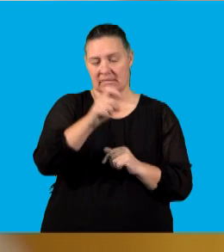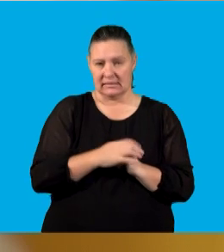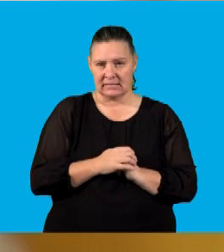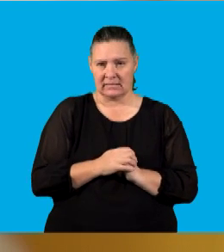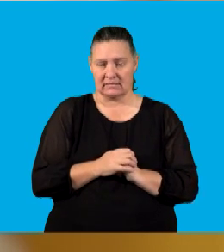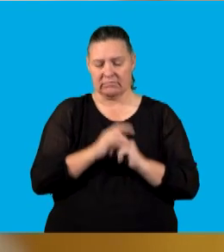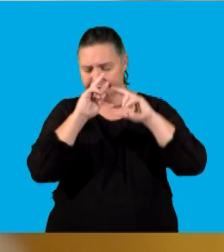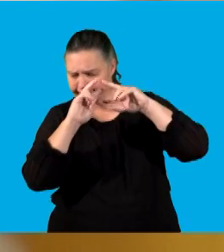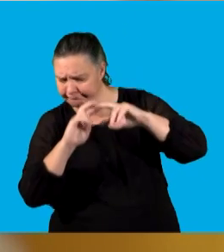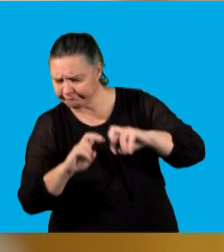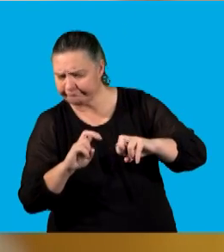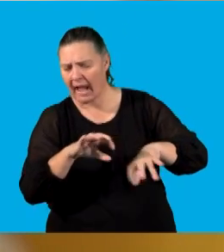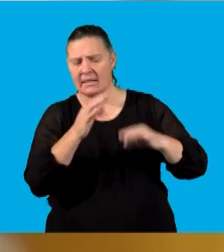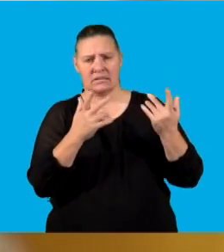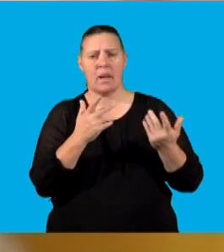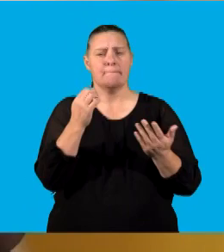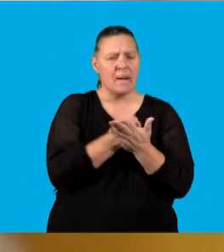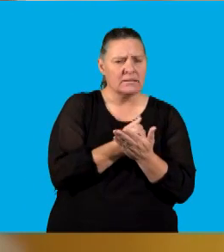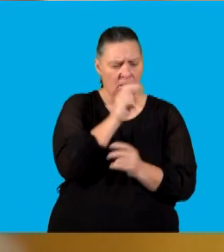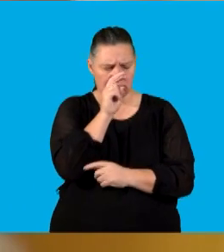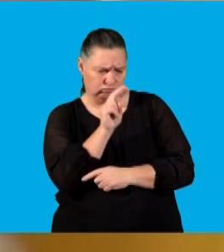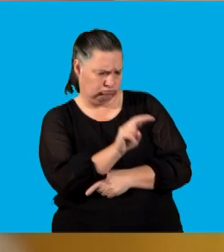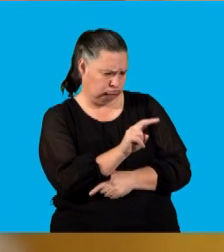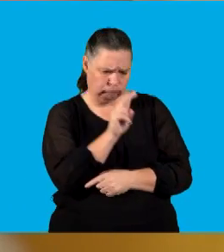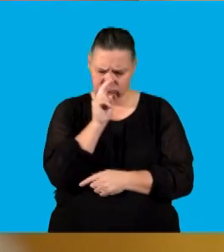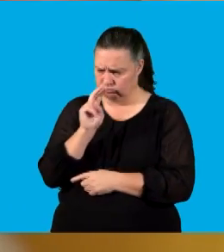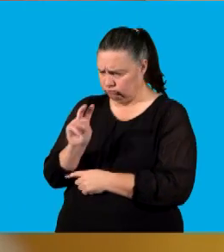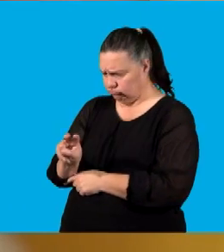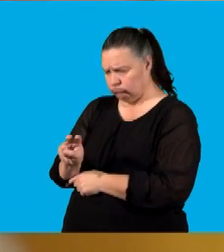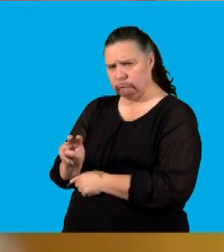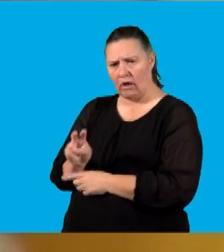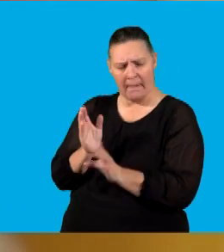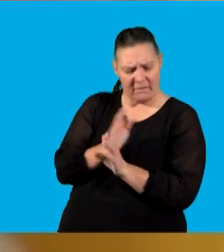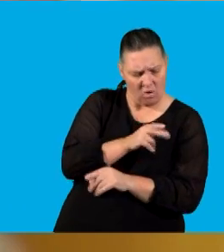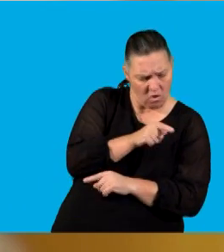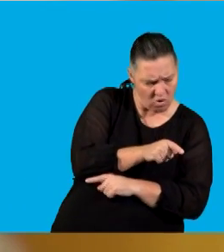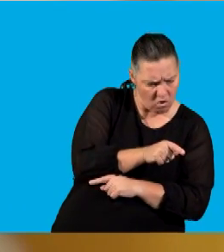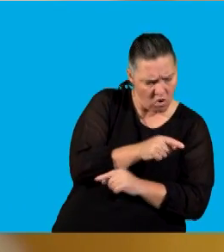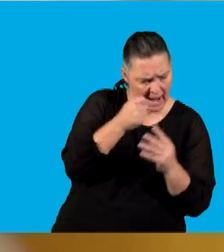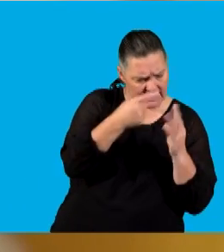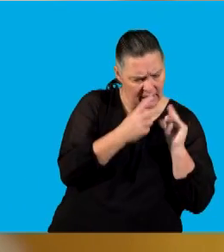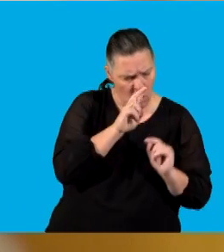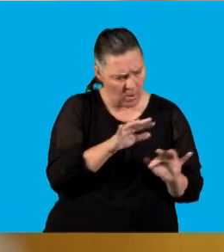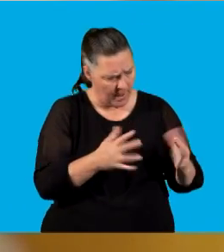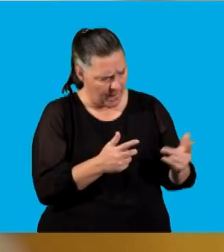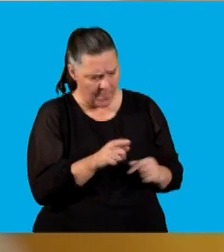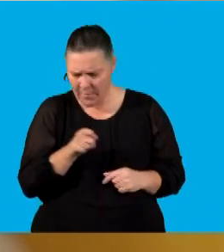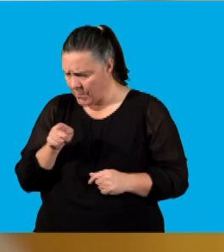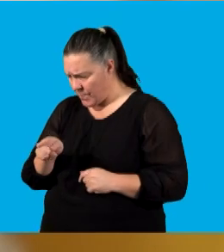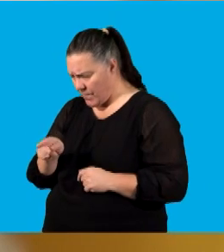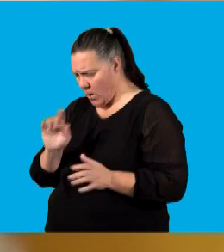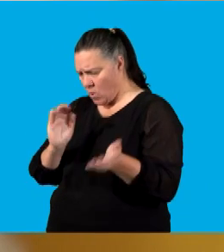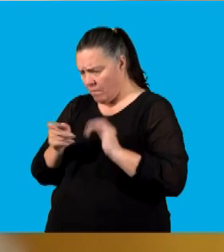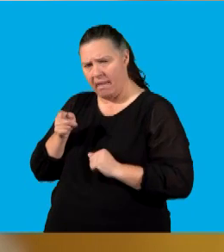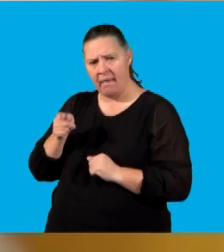them. We need to analyze them. That simply means we need to look at the previous year's financial indicators and